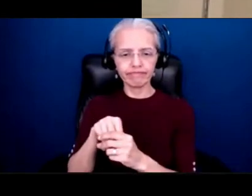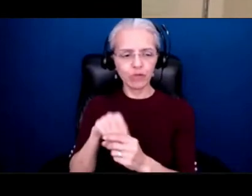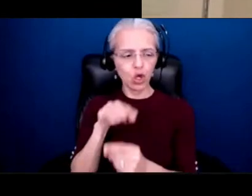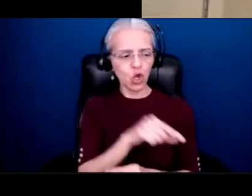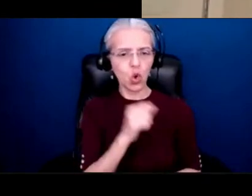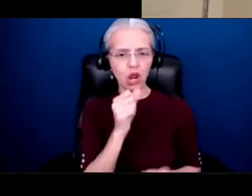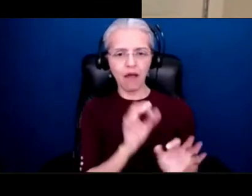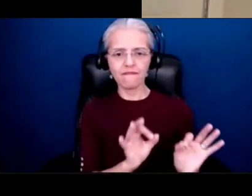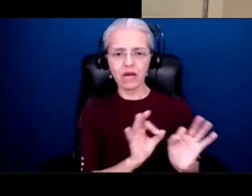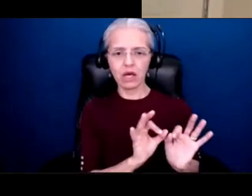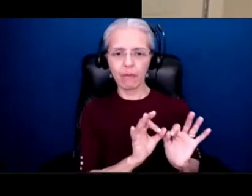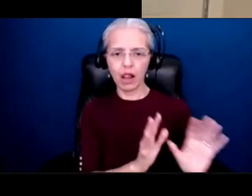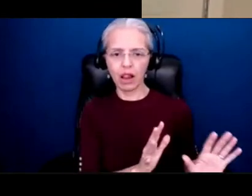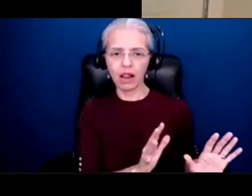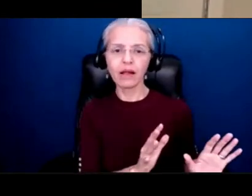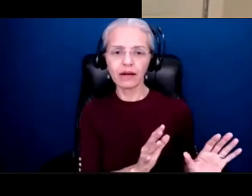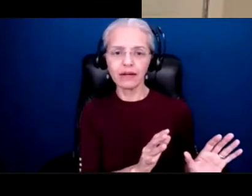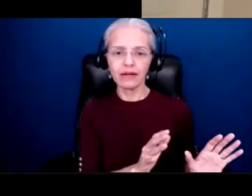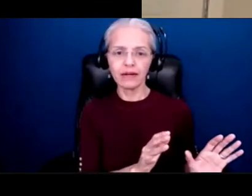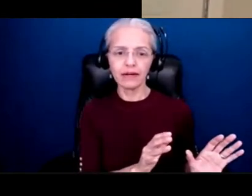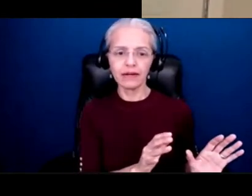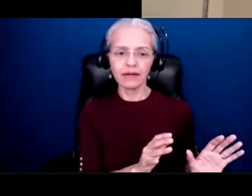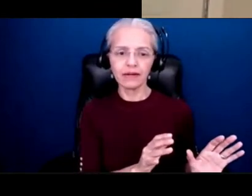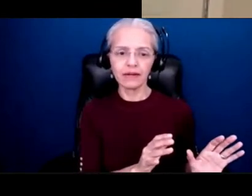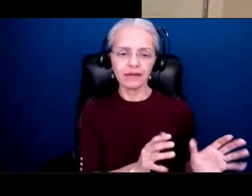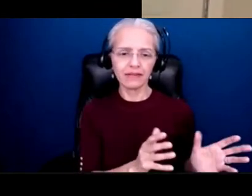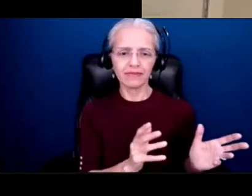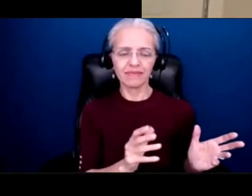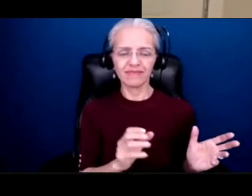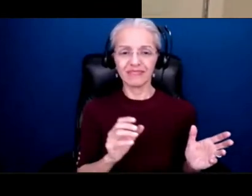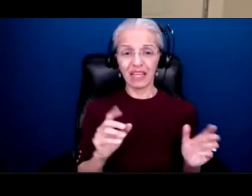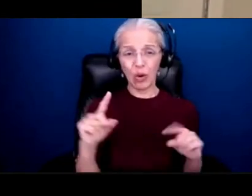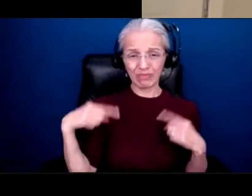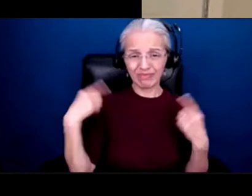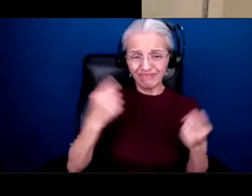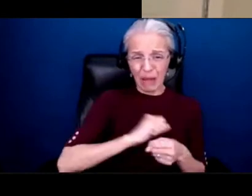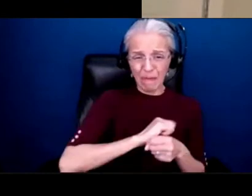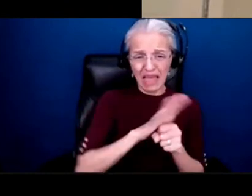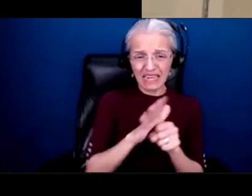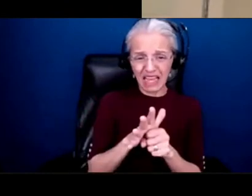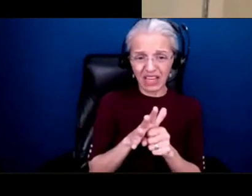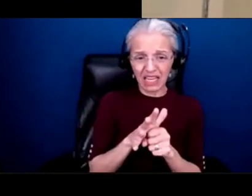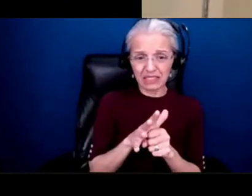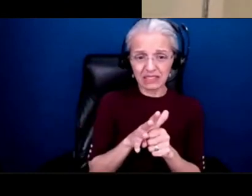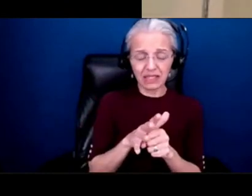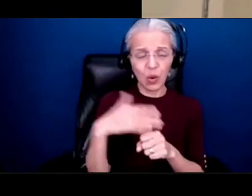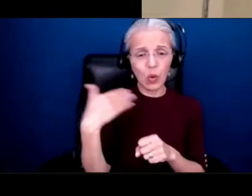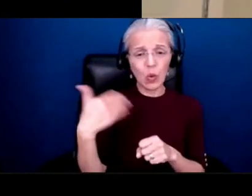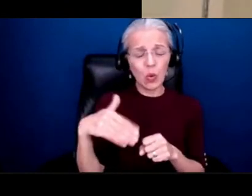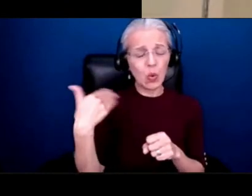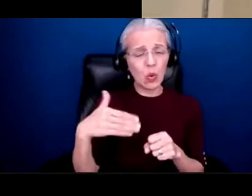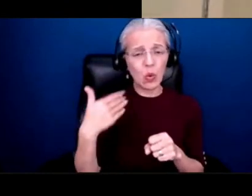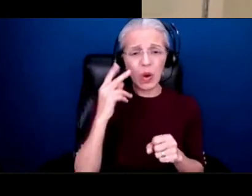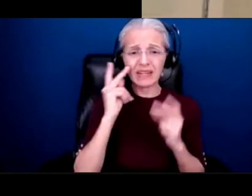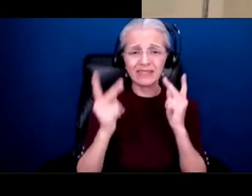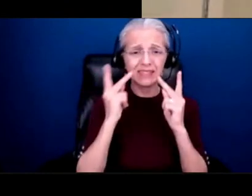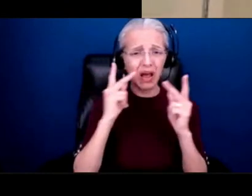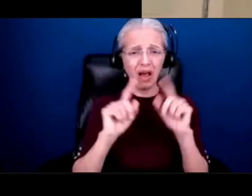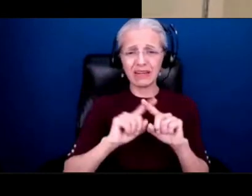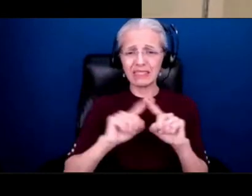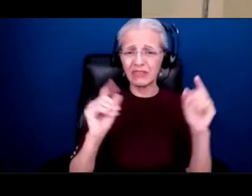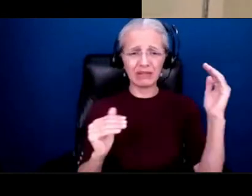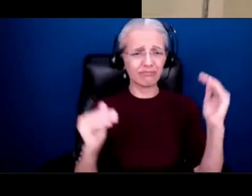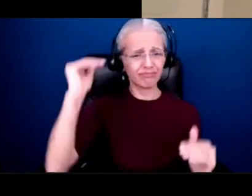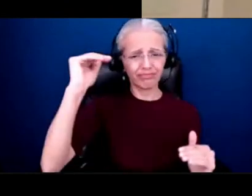that do work. But in this pandemic, see such disparities